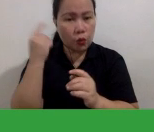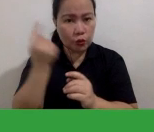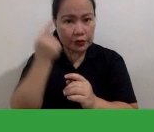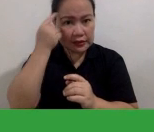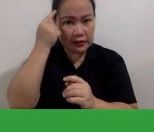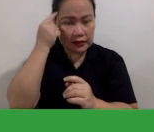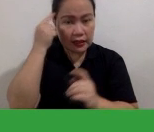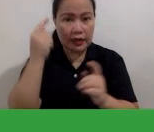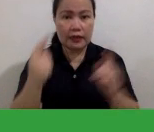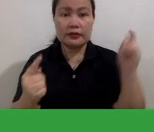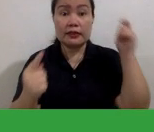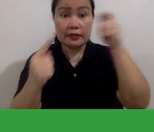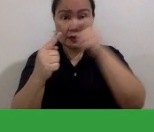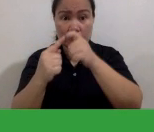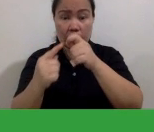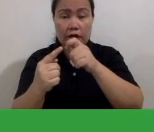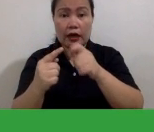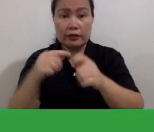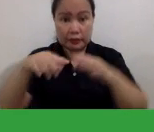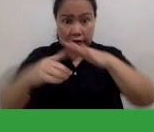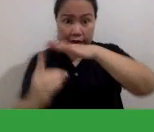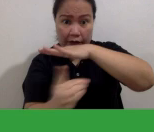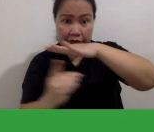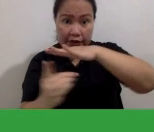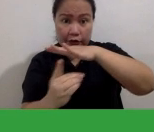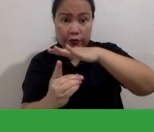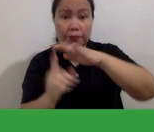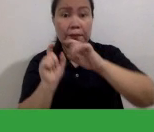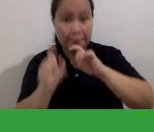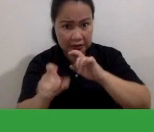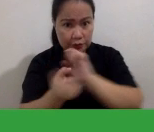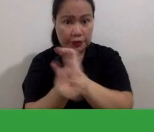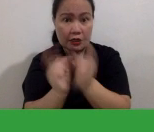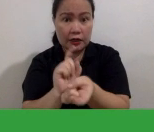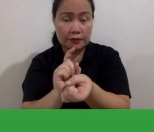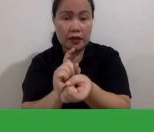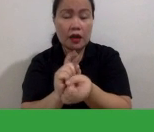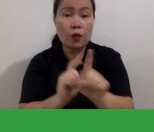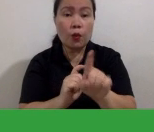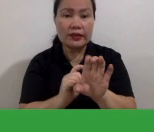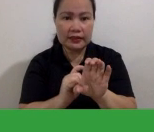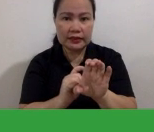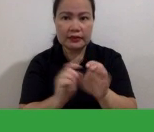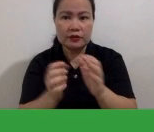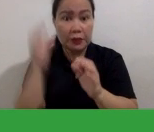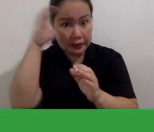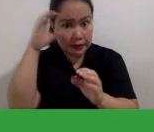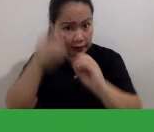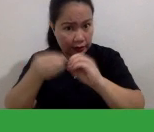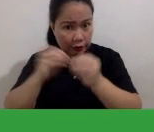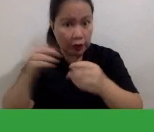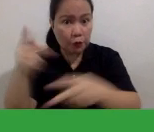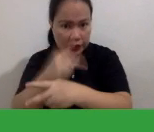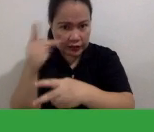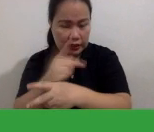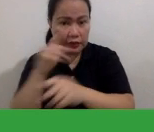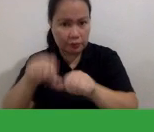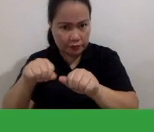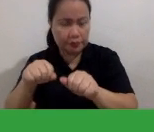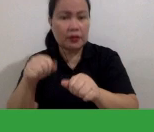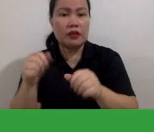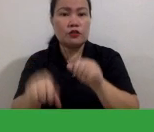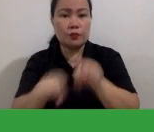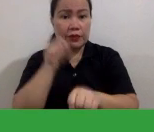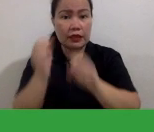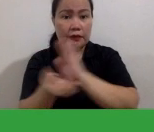maging 100 denominator. Okay? And the next, another example, 9/10. So, that is